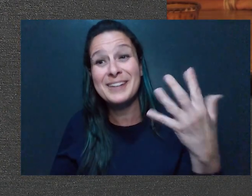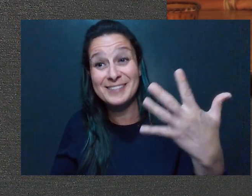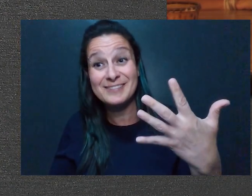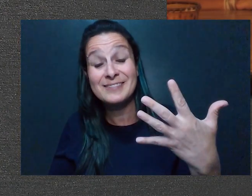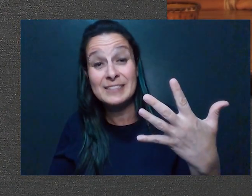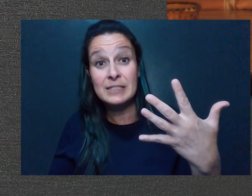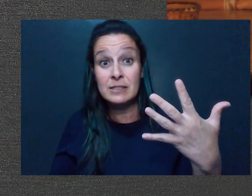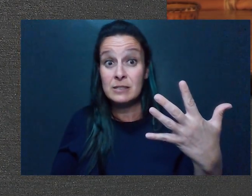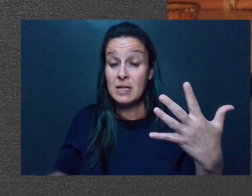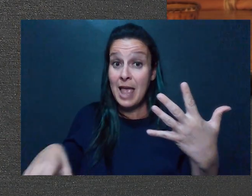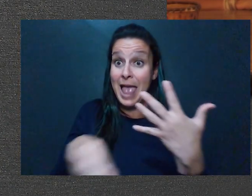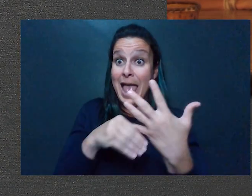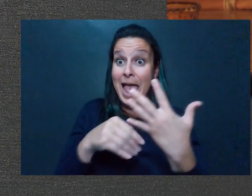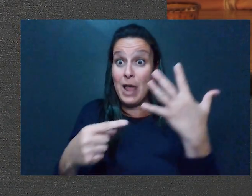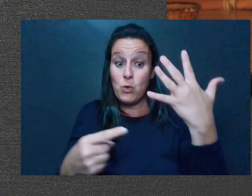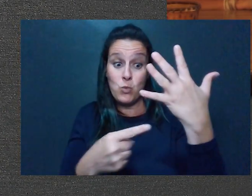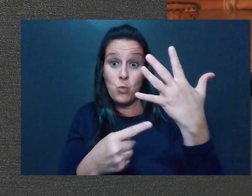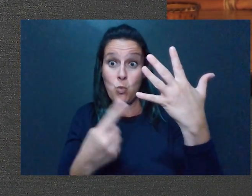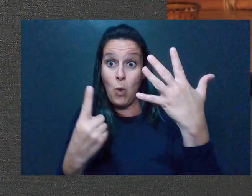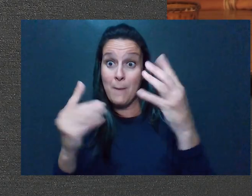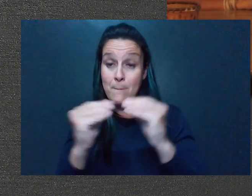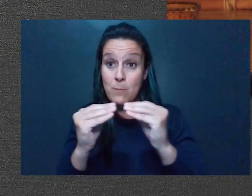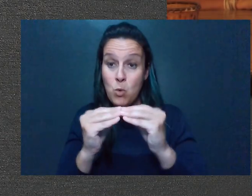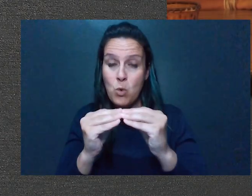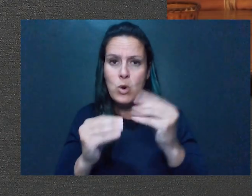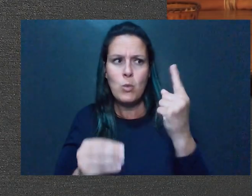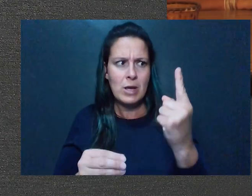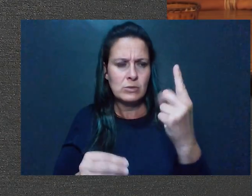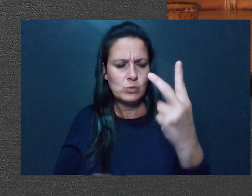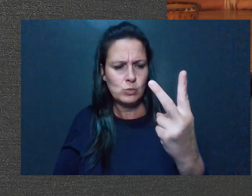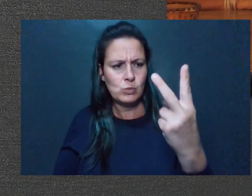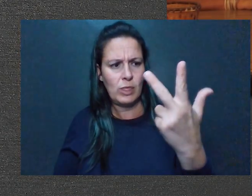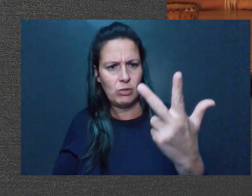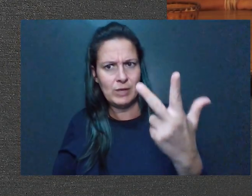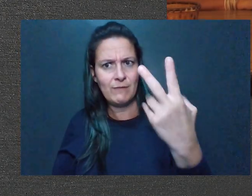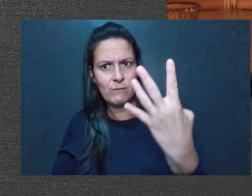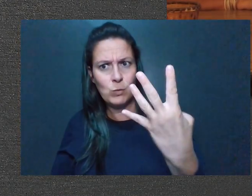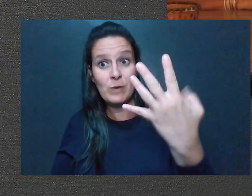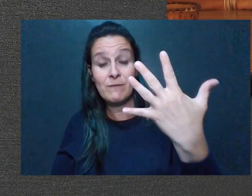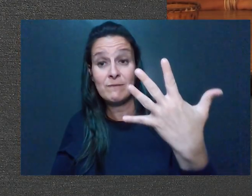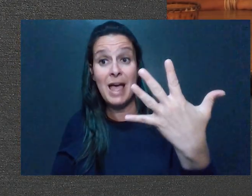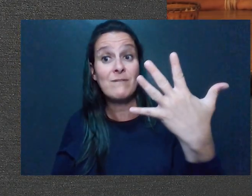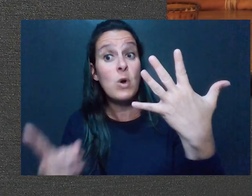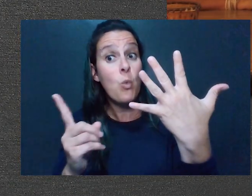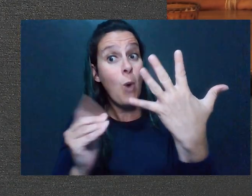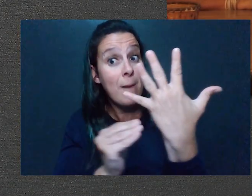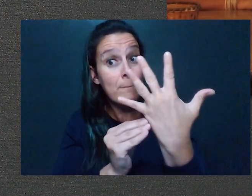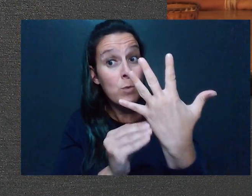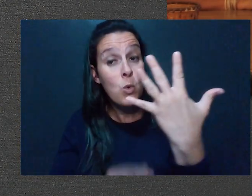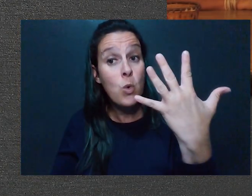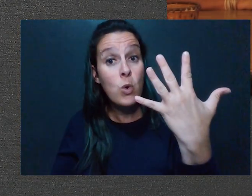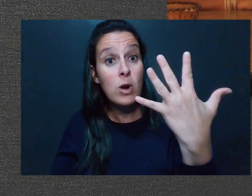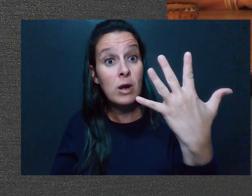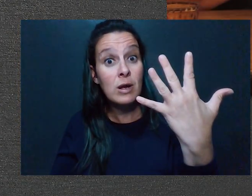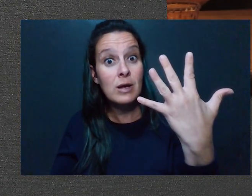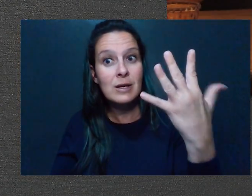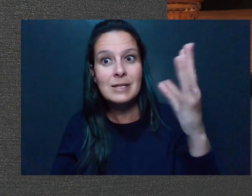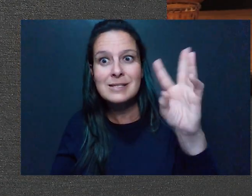So if we add one more, now we have 1, 2, 3, 4, 5,